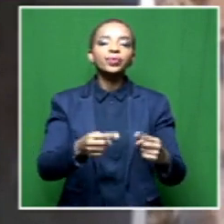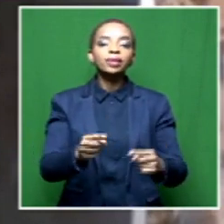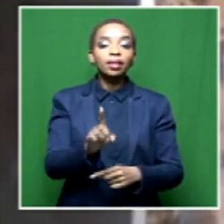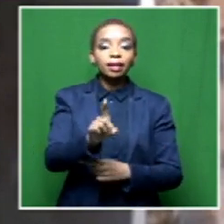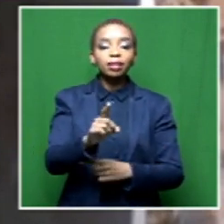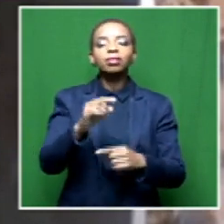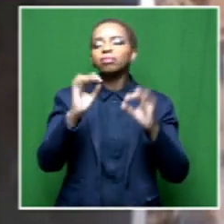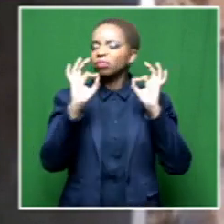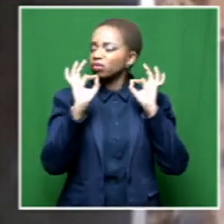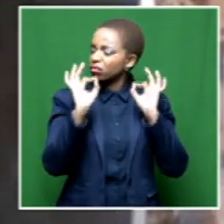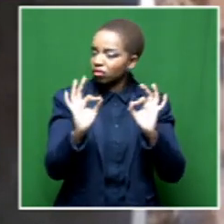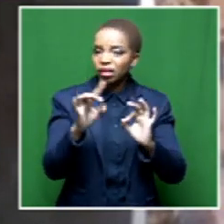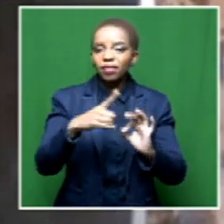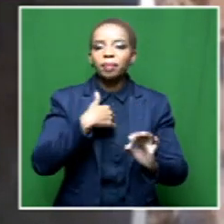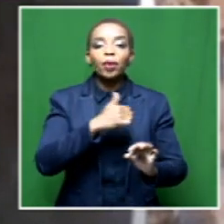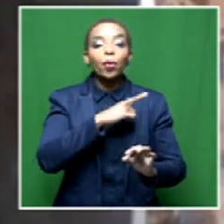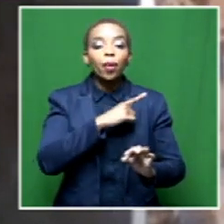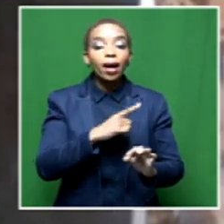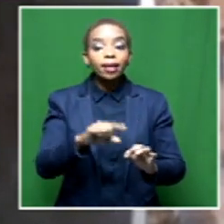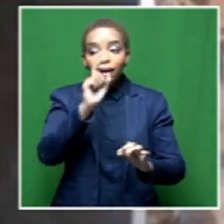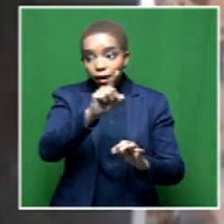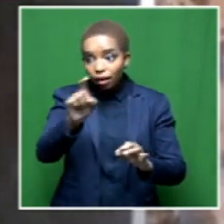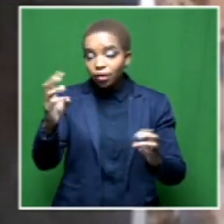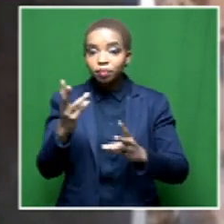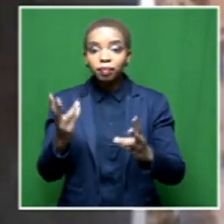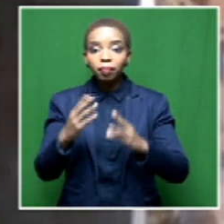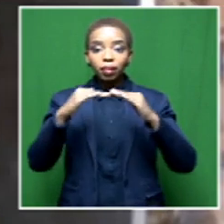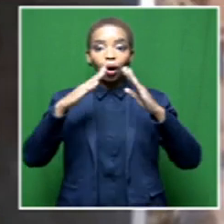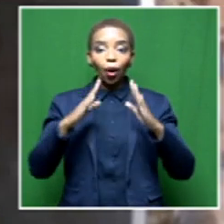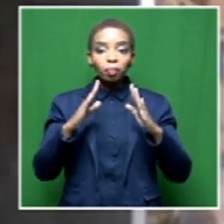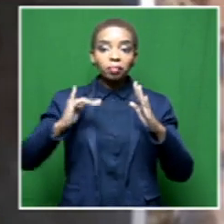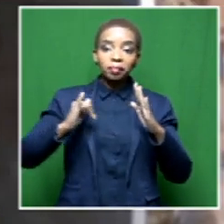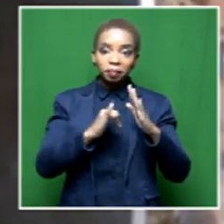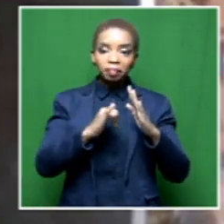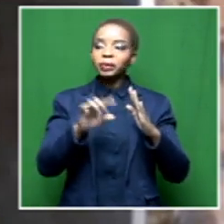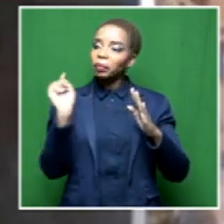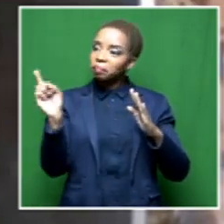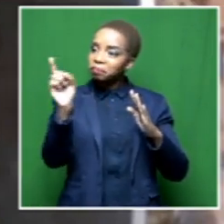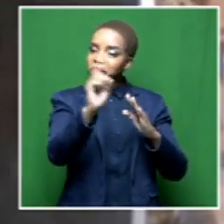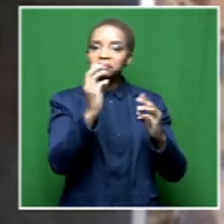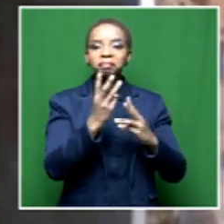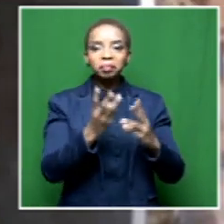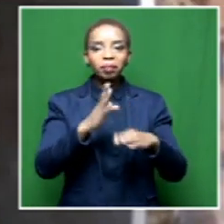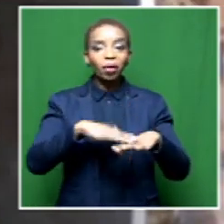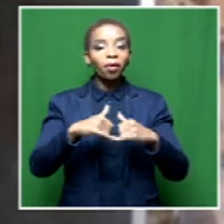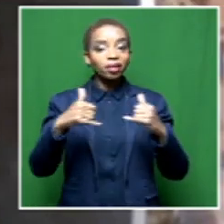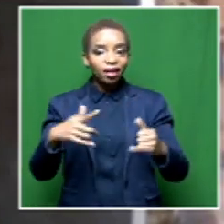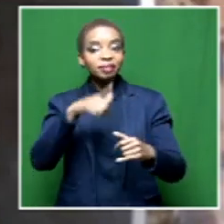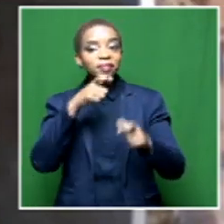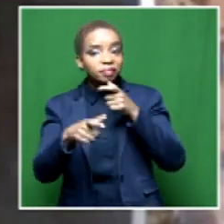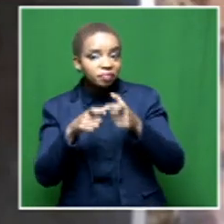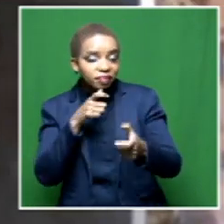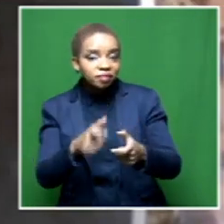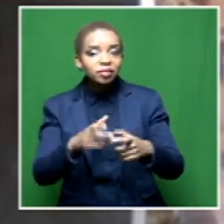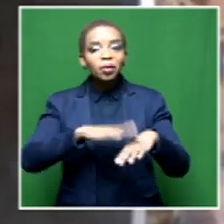nice thing about it is, since everyone is indoors, online is, views as well are getting in, streams, more purchases.